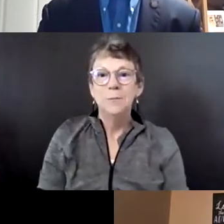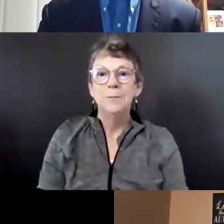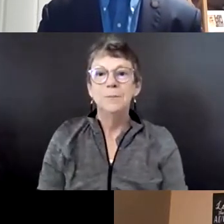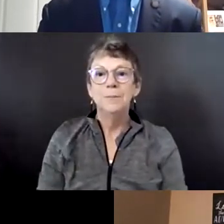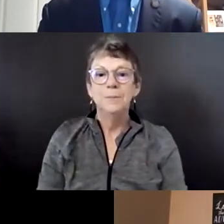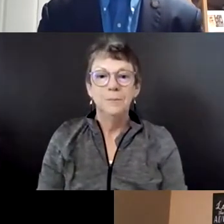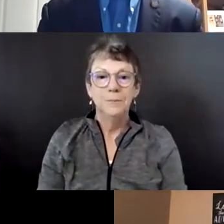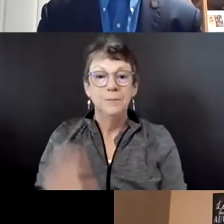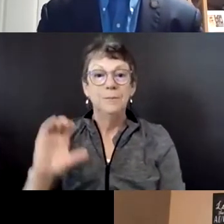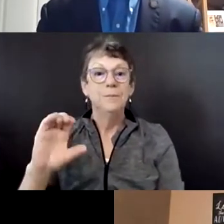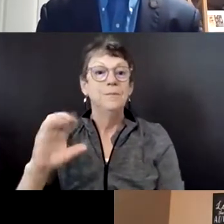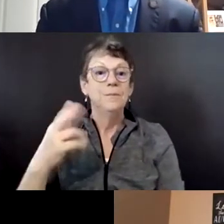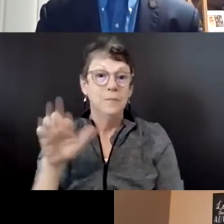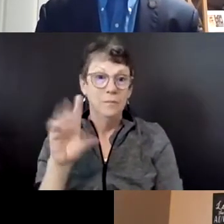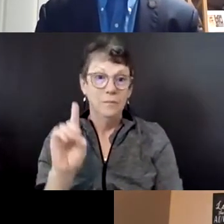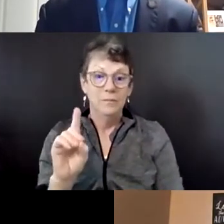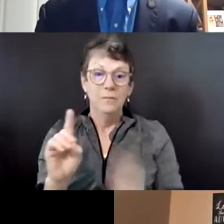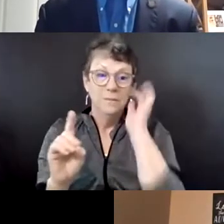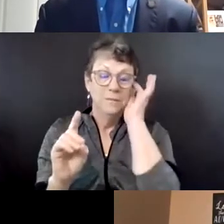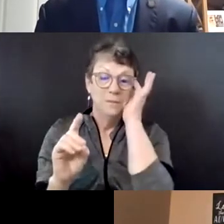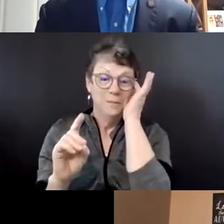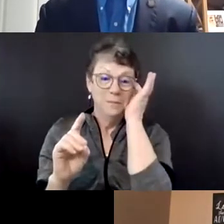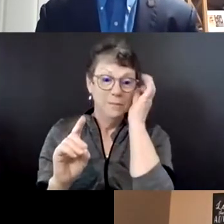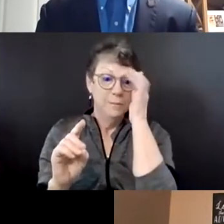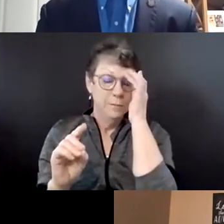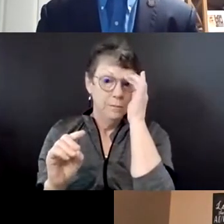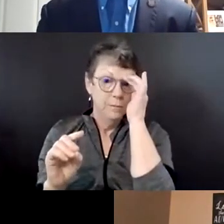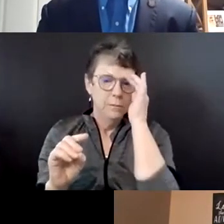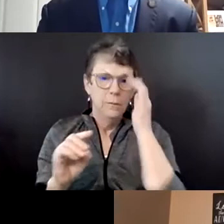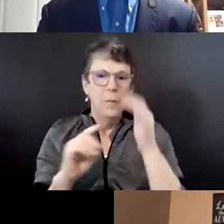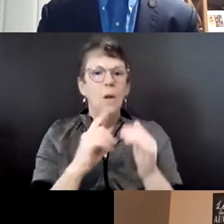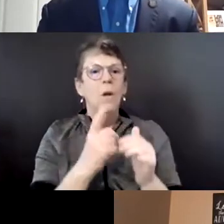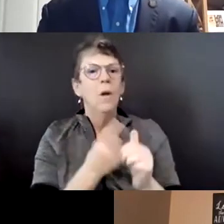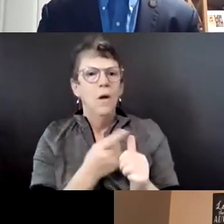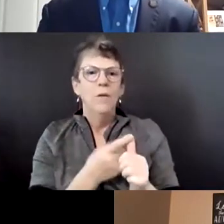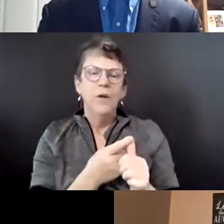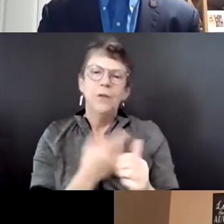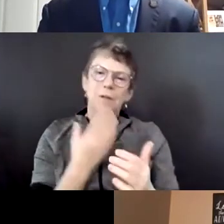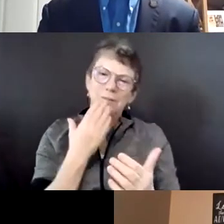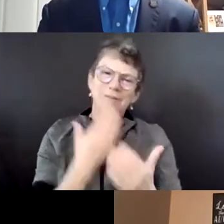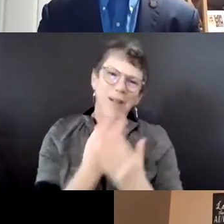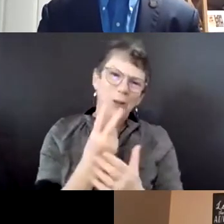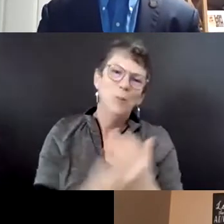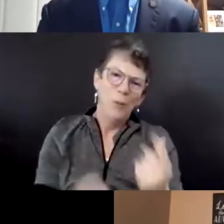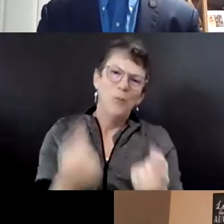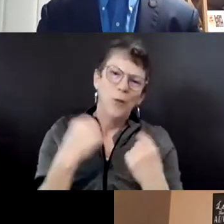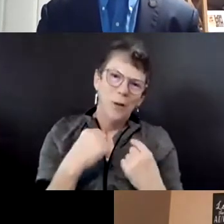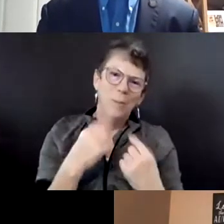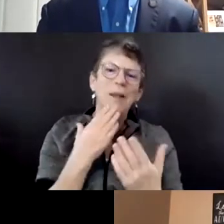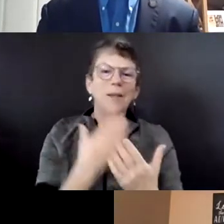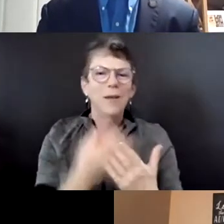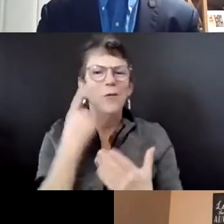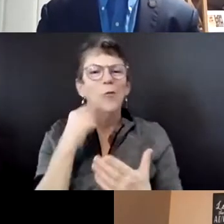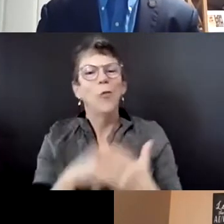I'd be glad to ask a question. But first, again, thank you both for joining us. Thank you for what you do to